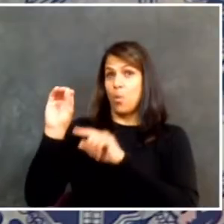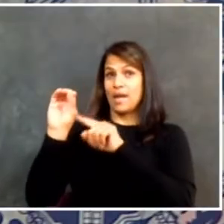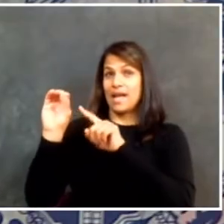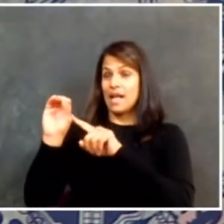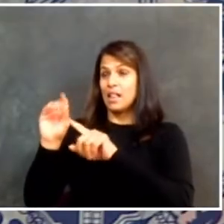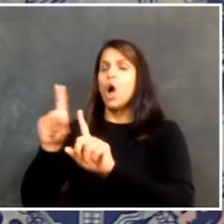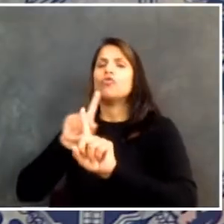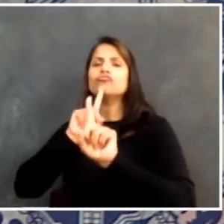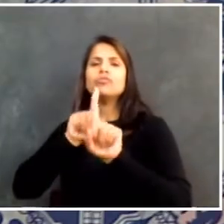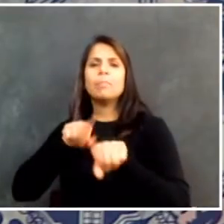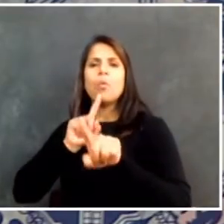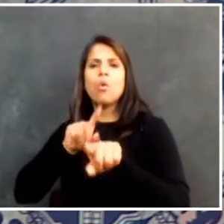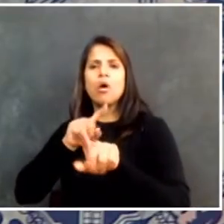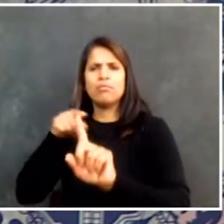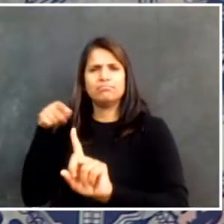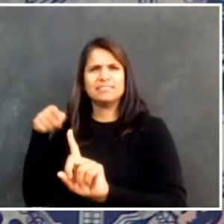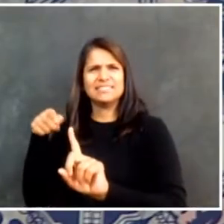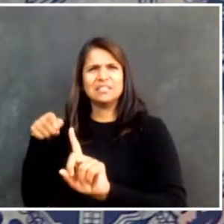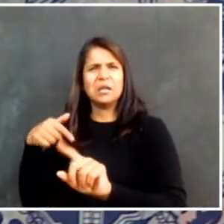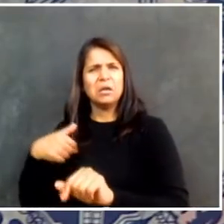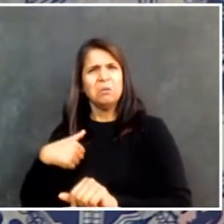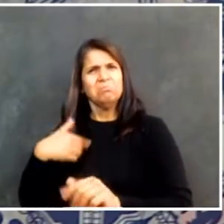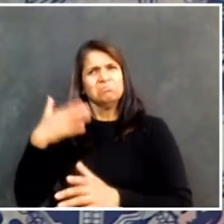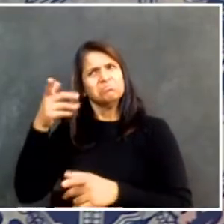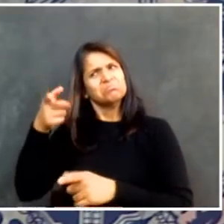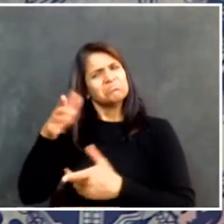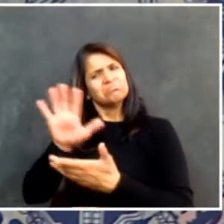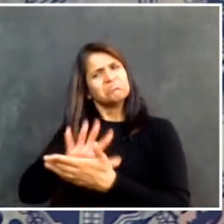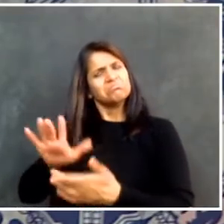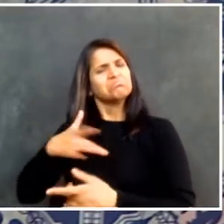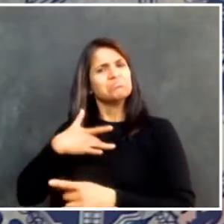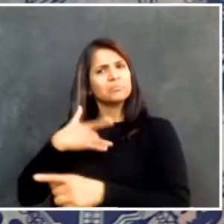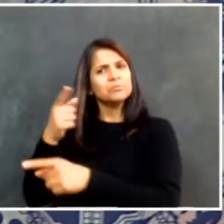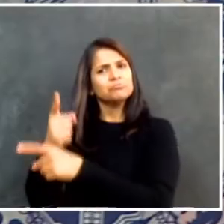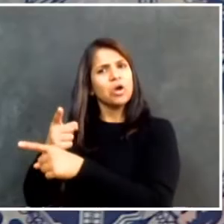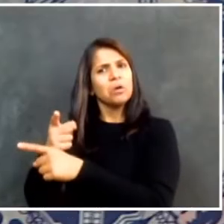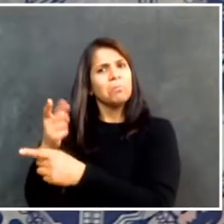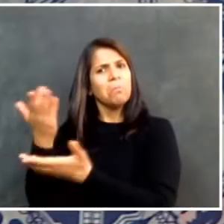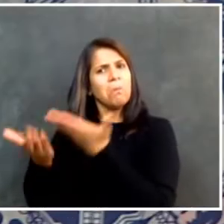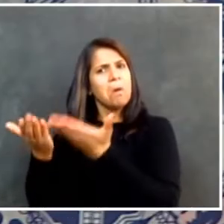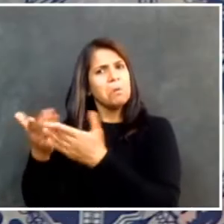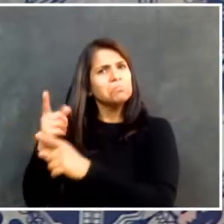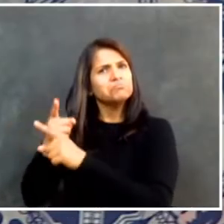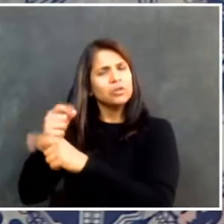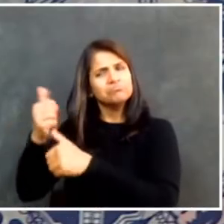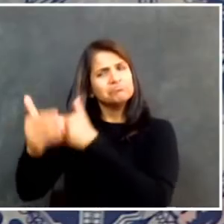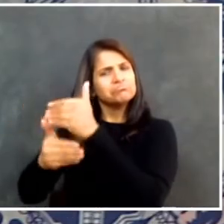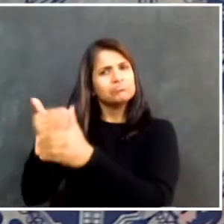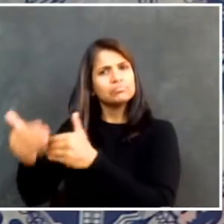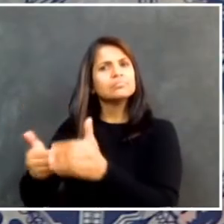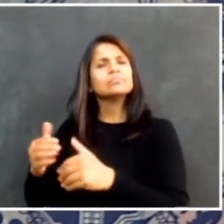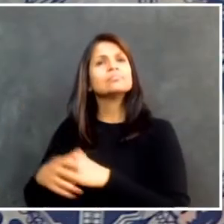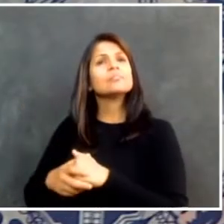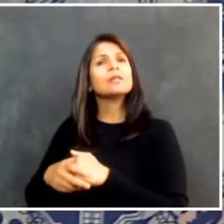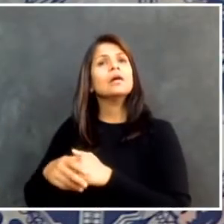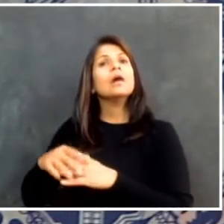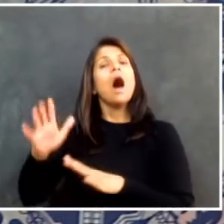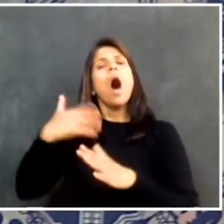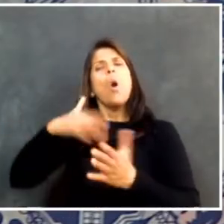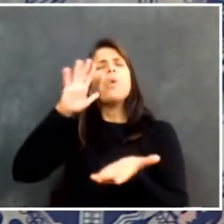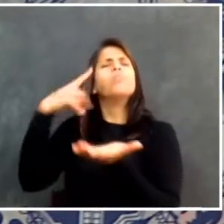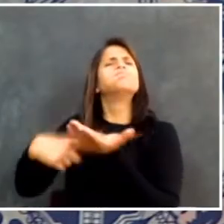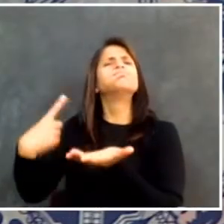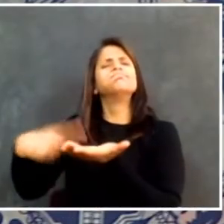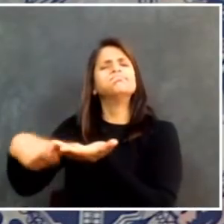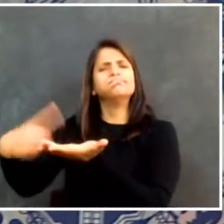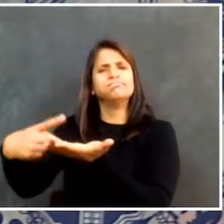presentation, but the bottom line is, and I said it earlier, the absolutely we're talking about a revenue